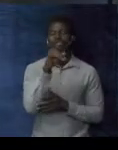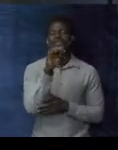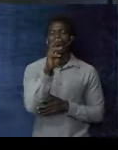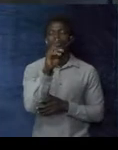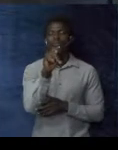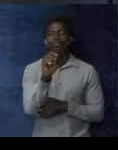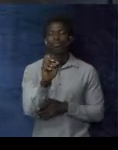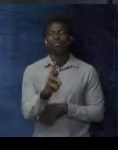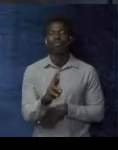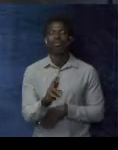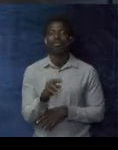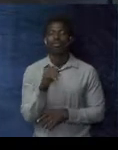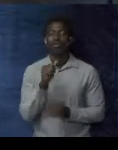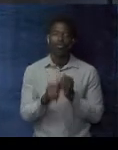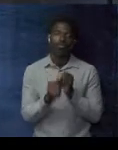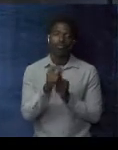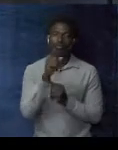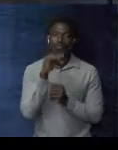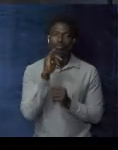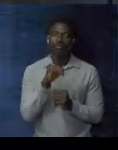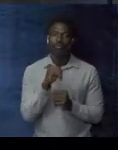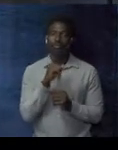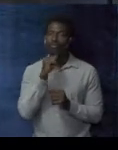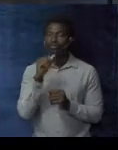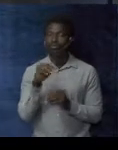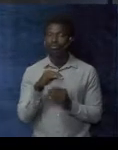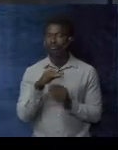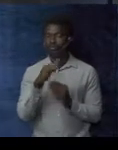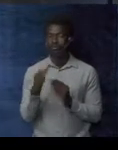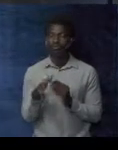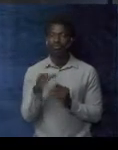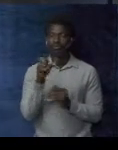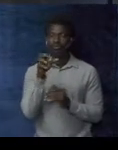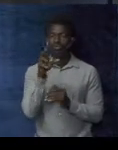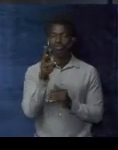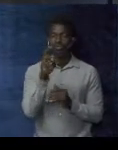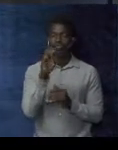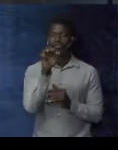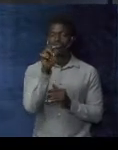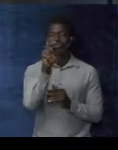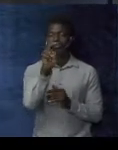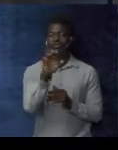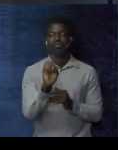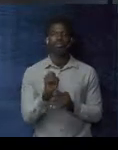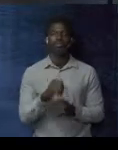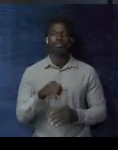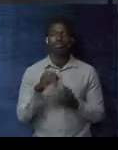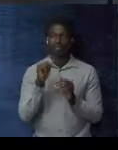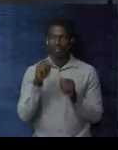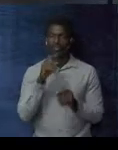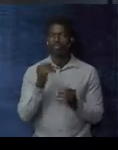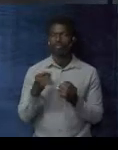or diameter. Which one is it? An incomplete circumference. I can draw it for you.